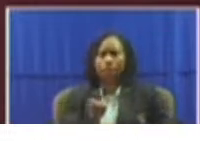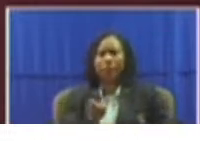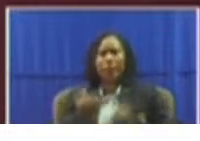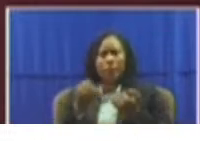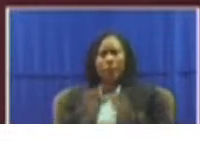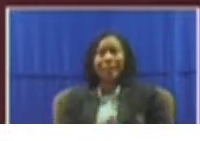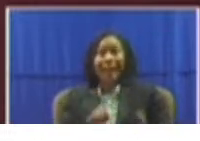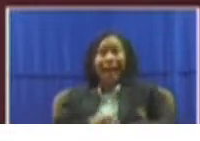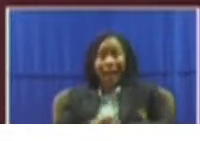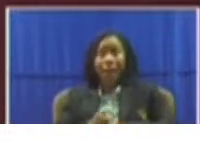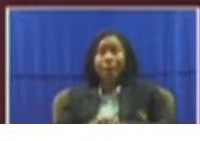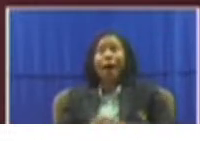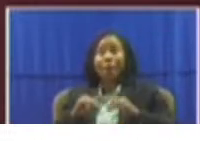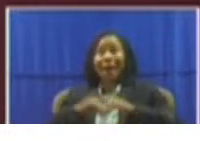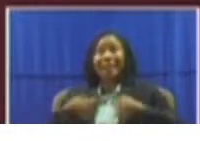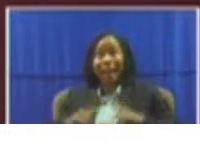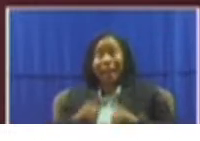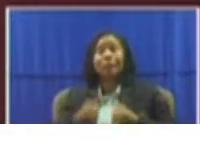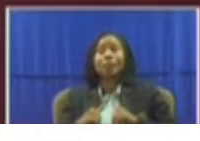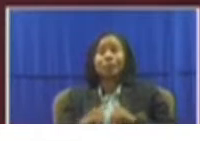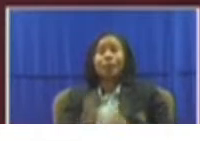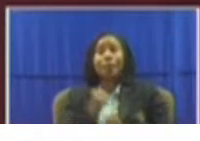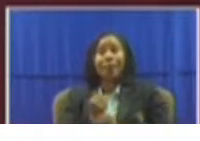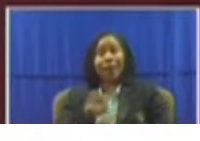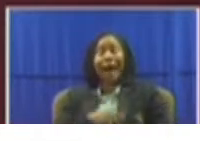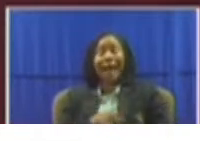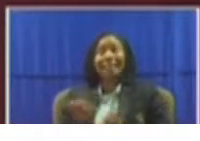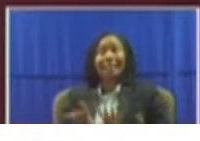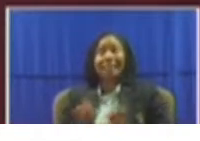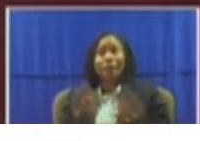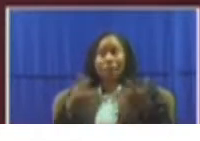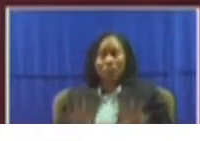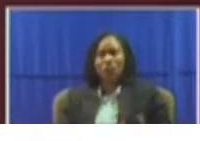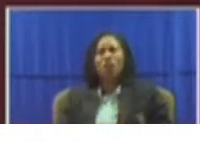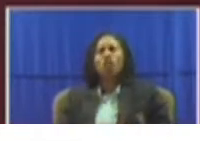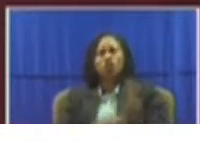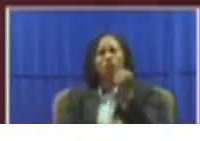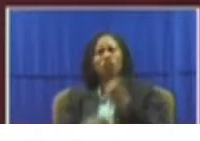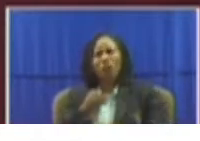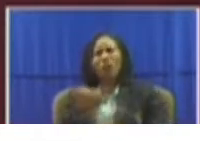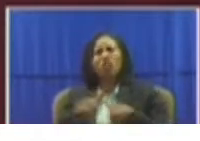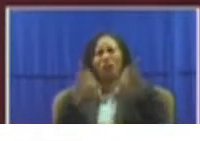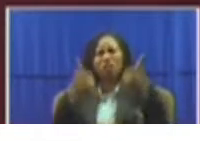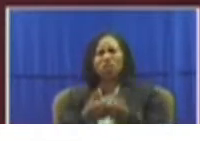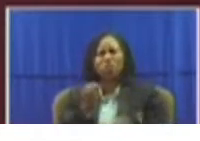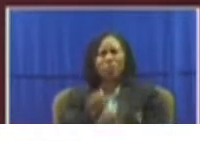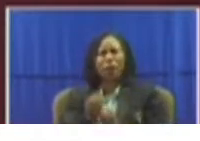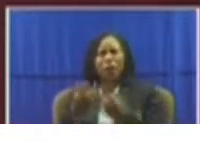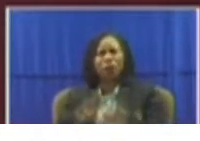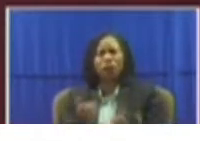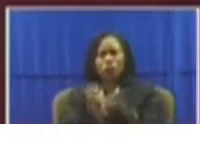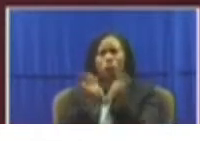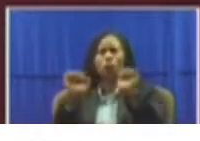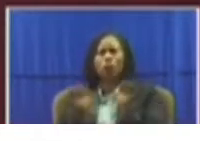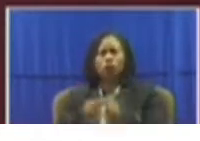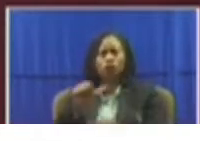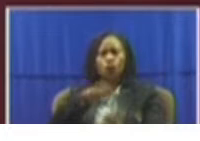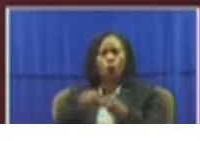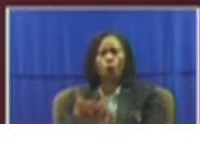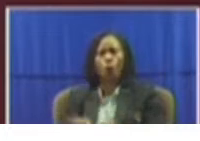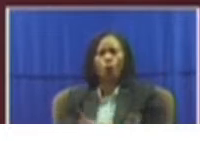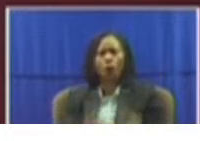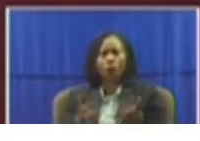period and have created major structural challenges for our democratic social order, which must